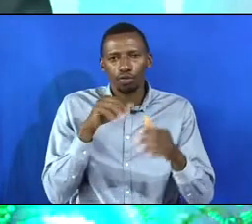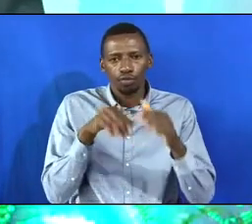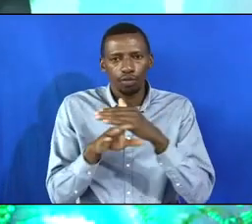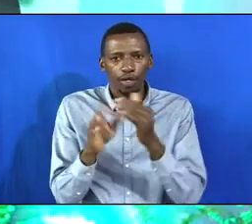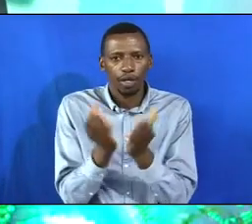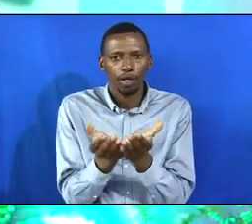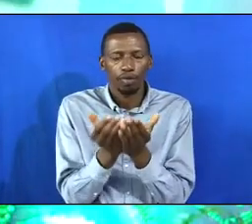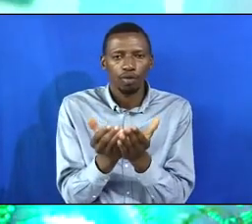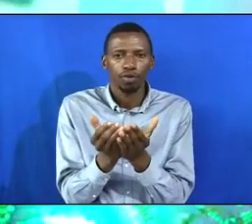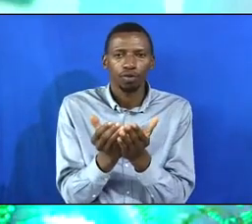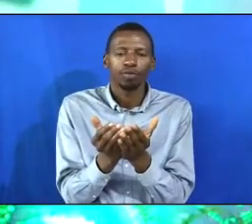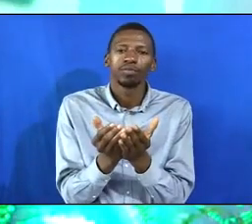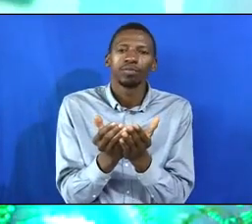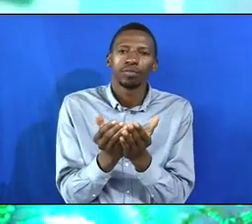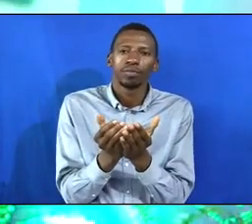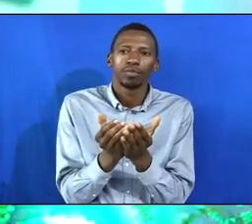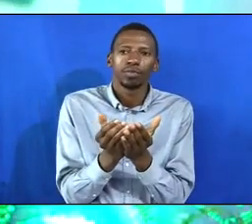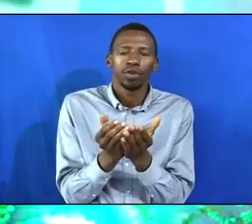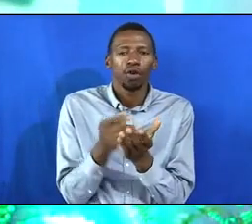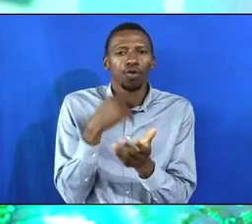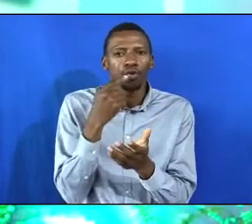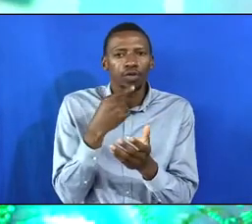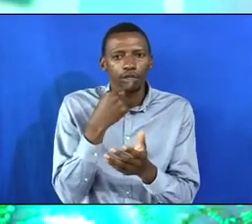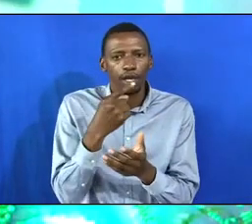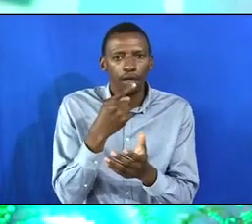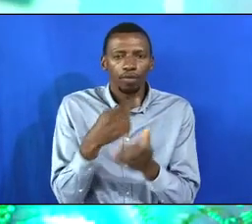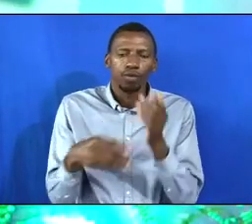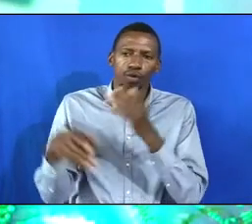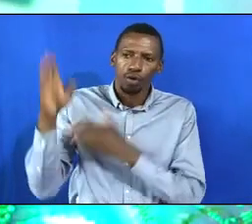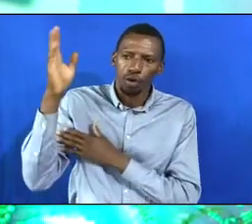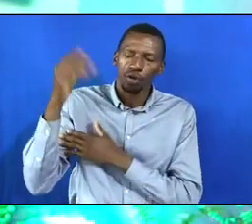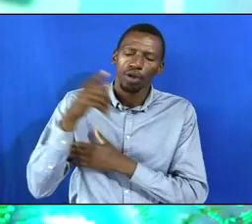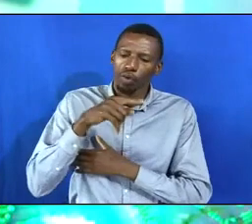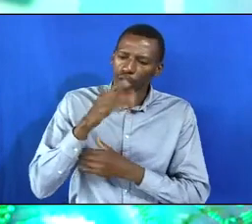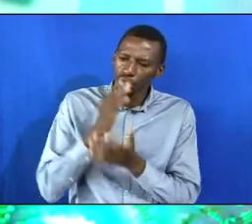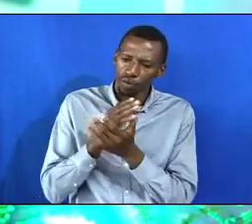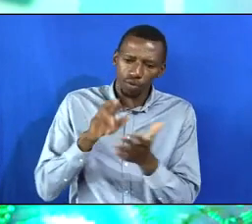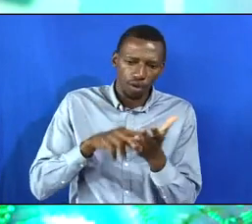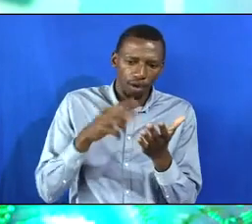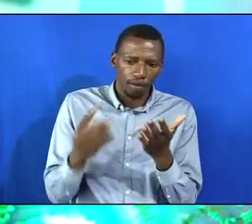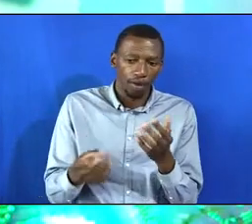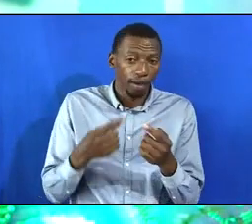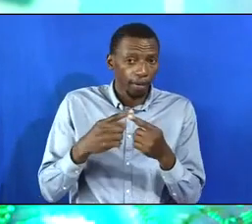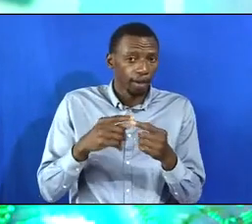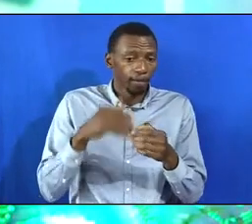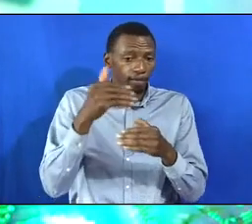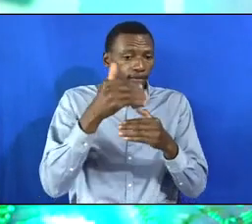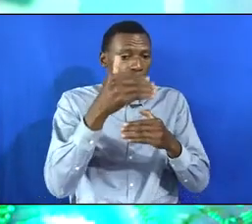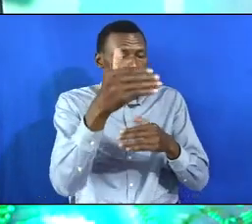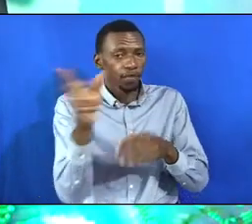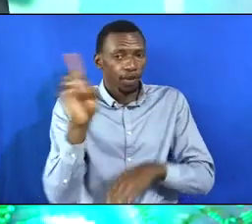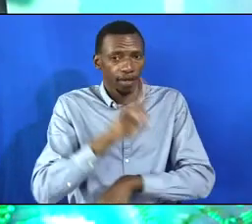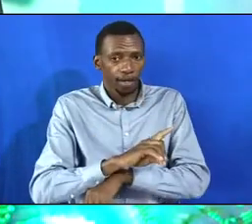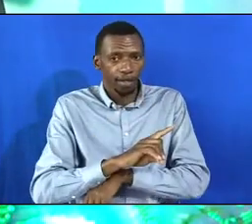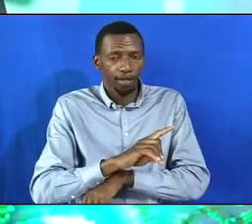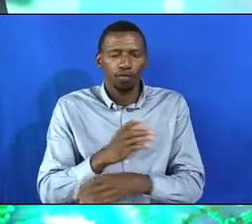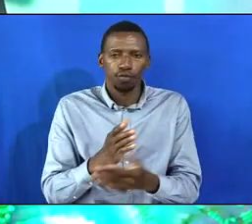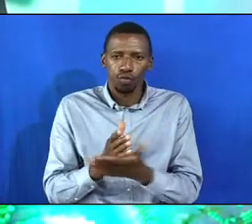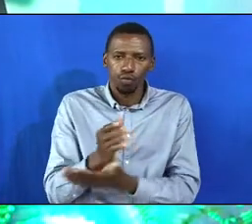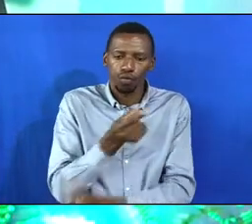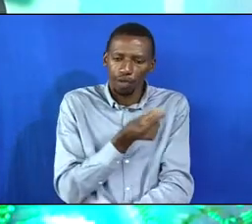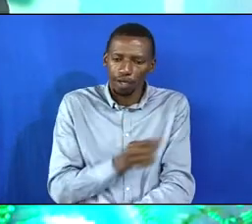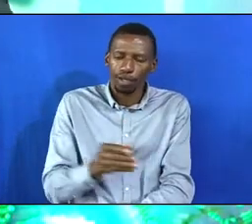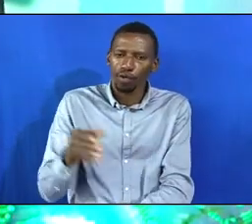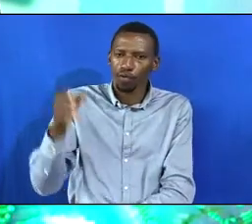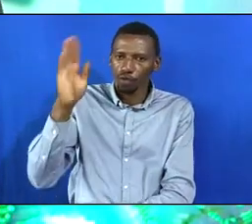saying, God, we may have failed, but come these other days, by the grace of the